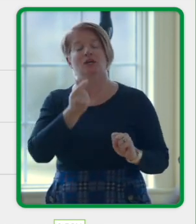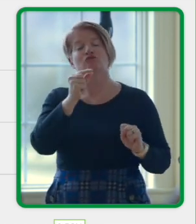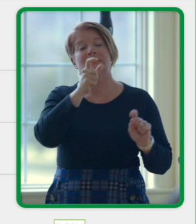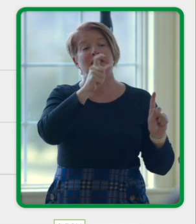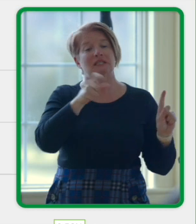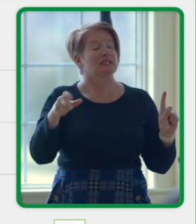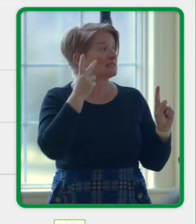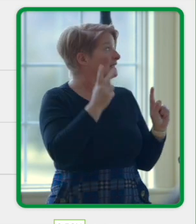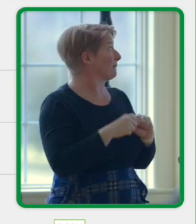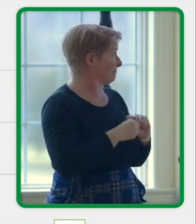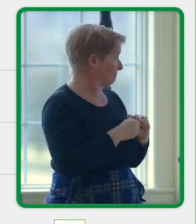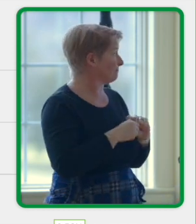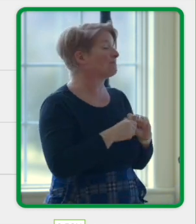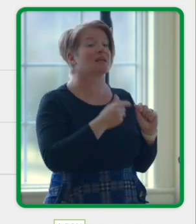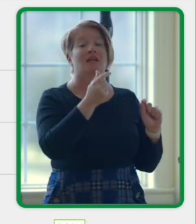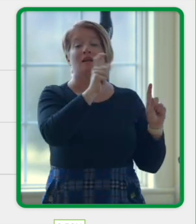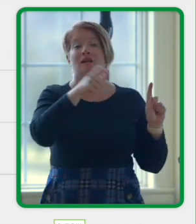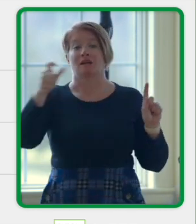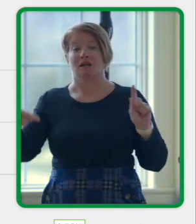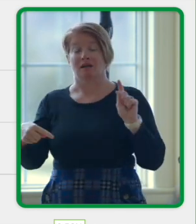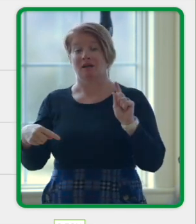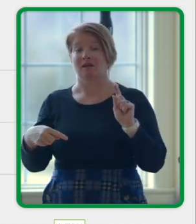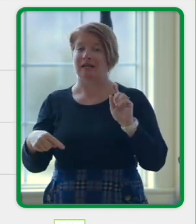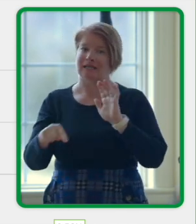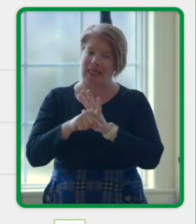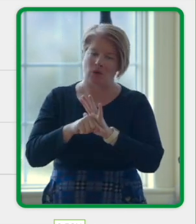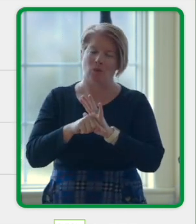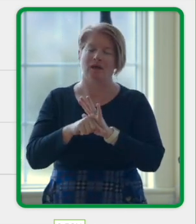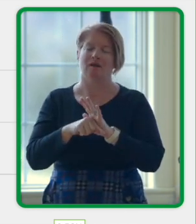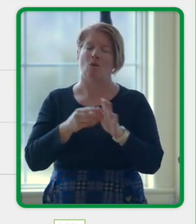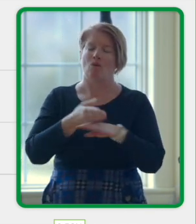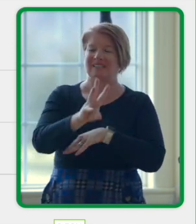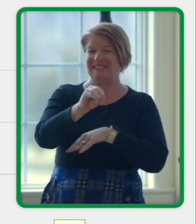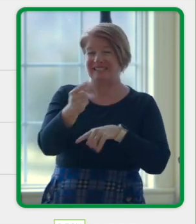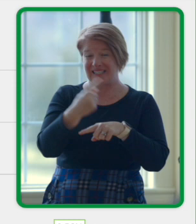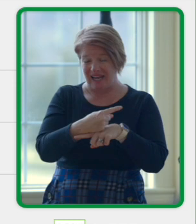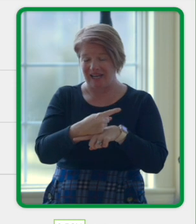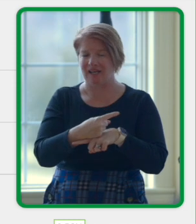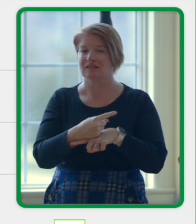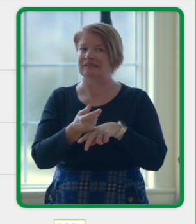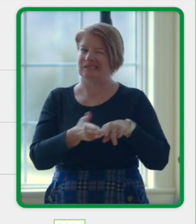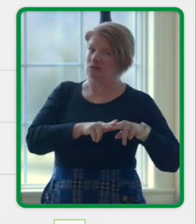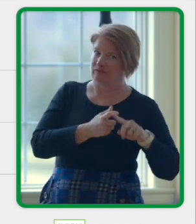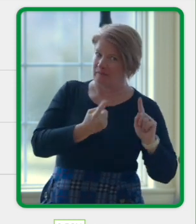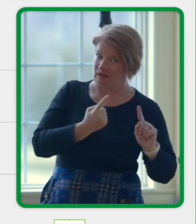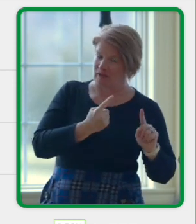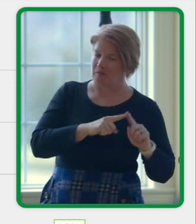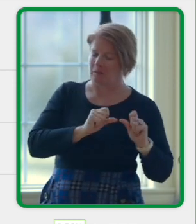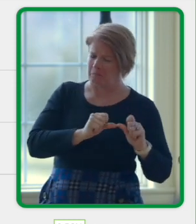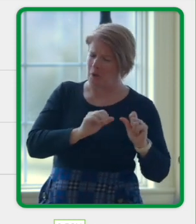you'll see that our delinquent loans of 60 days or more increased from last year, but continued at a low level